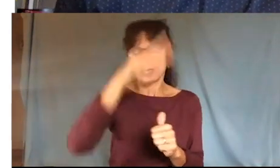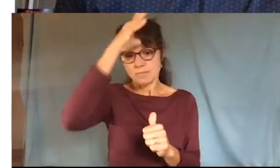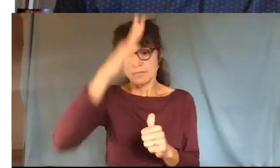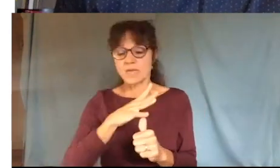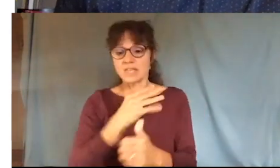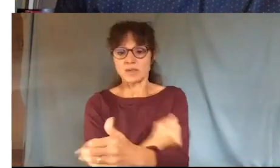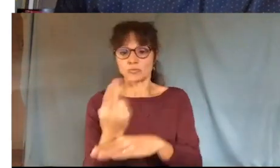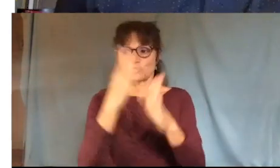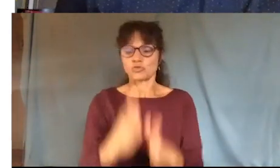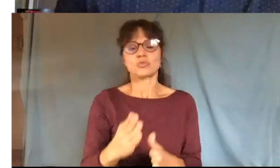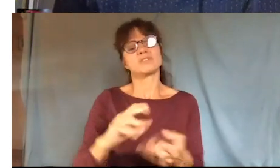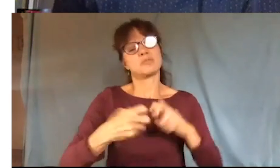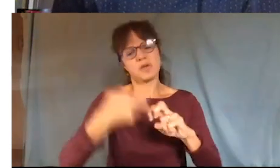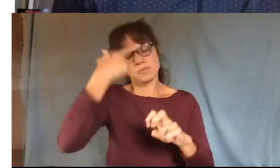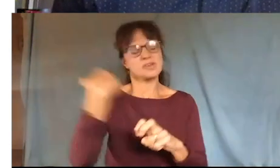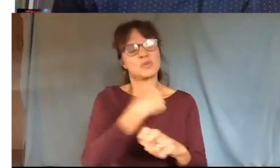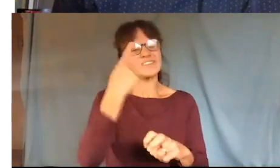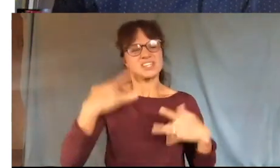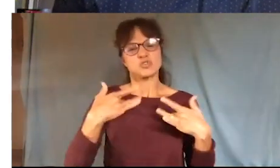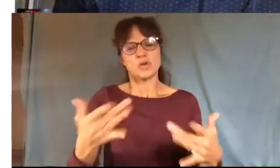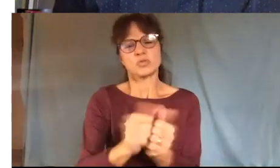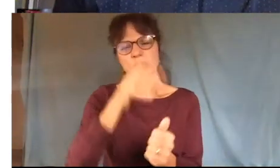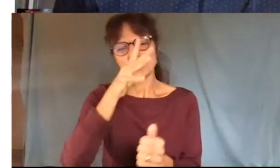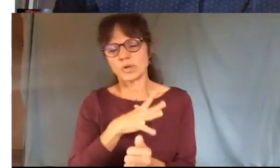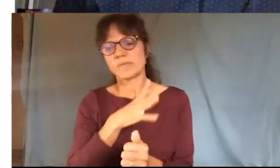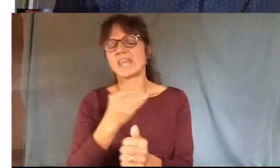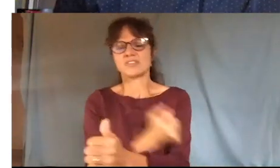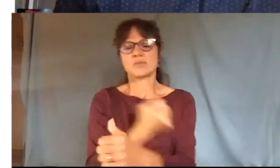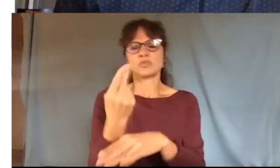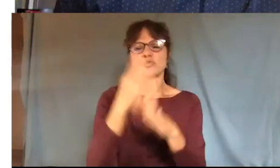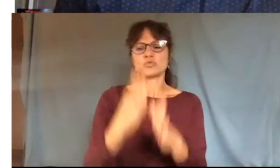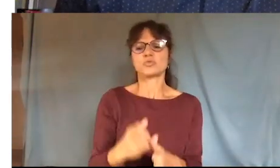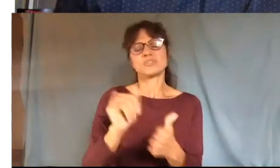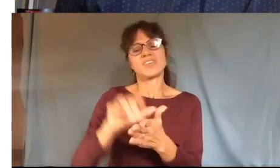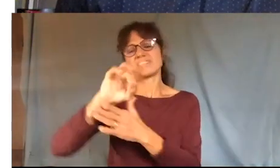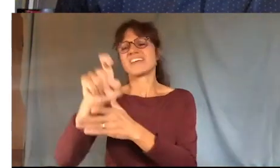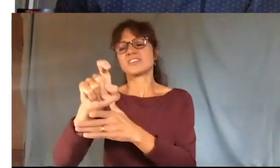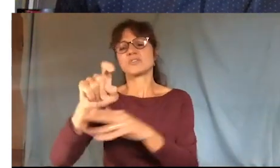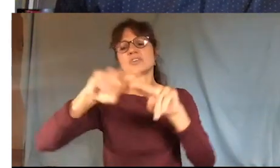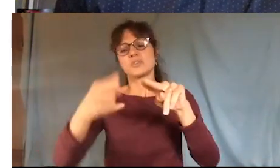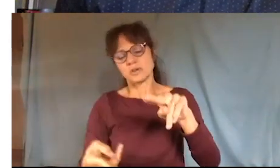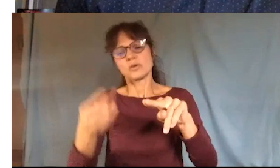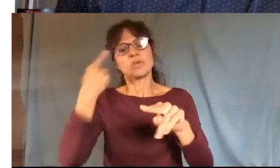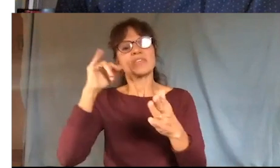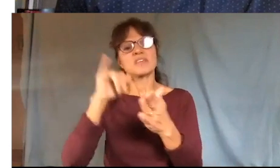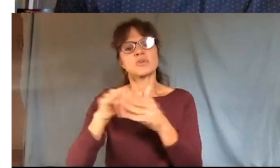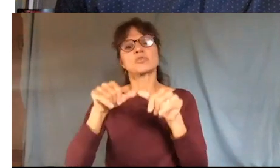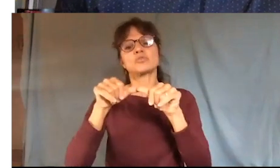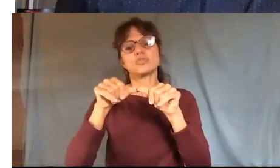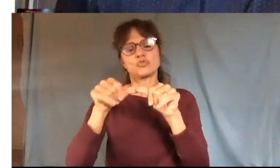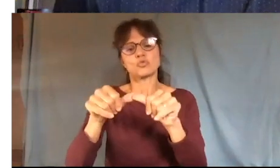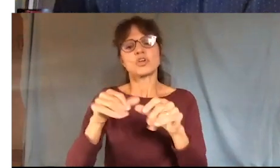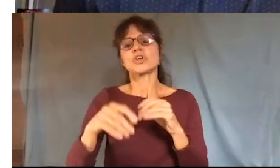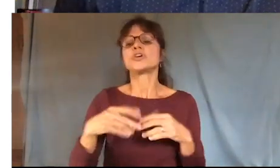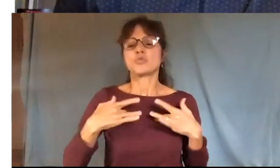because we've seen trends where among women and substance users that diagnoses have been decreasing, and we think that those trends are probably going to be